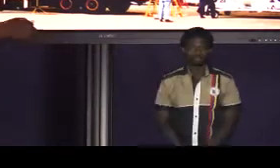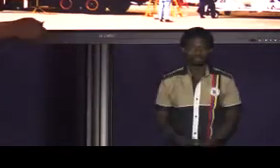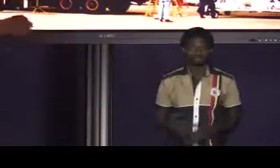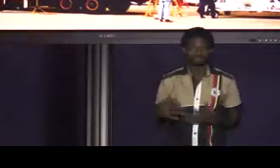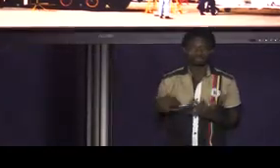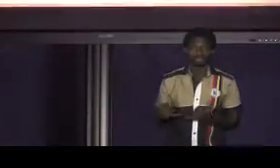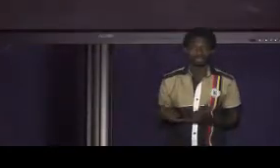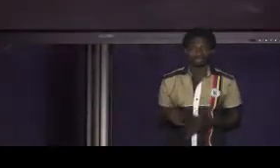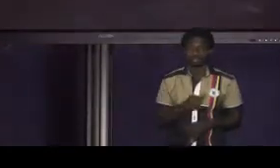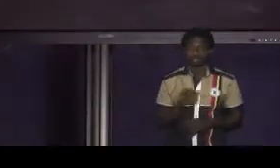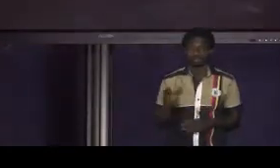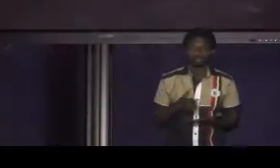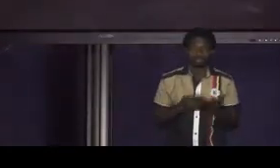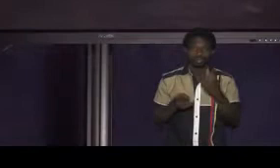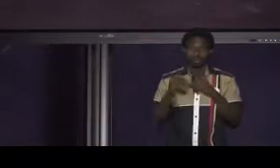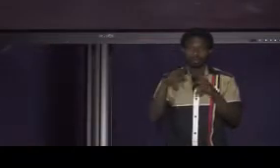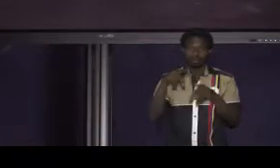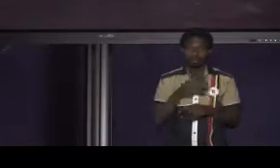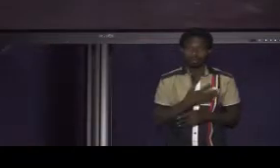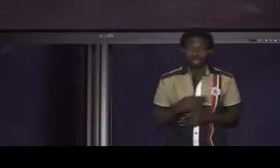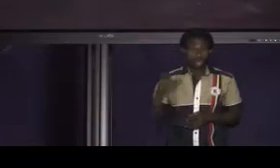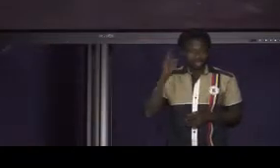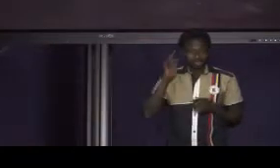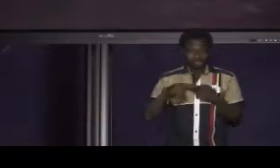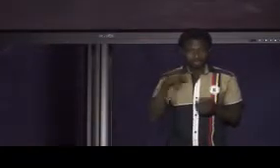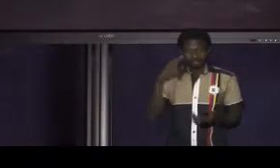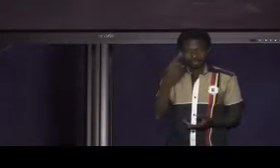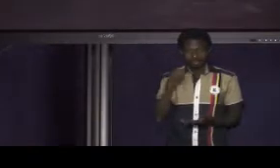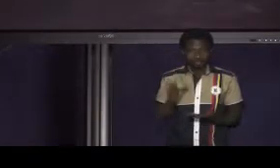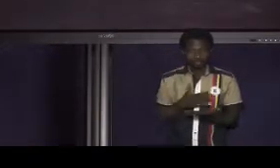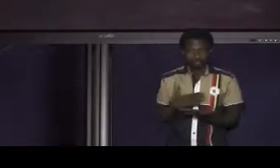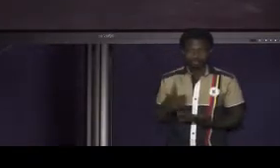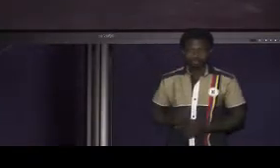Then a song came up, and listen to the song.